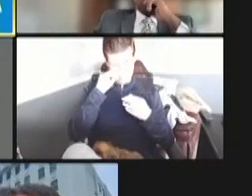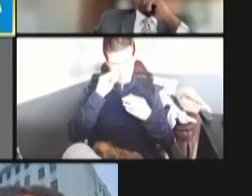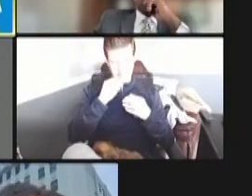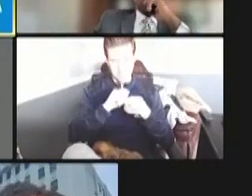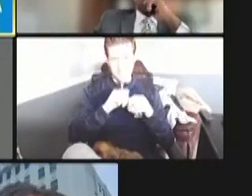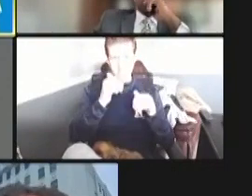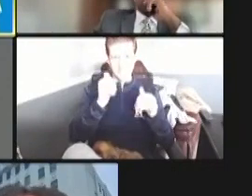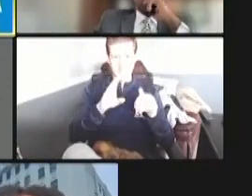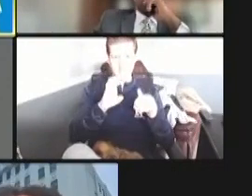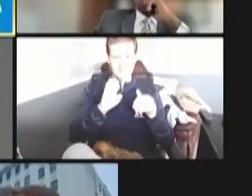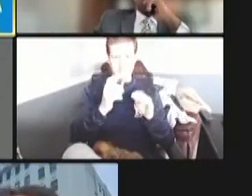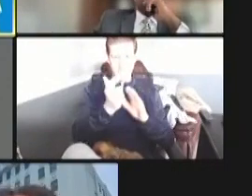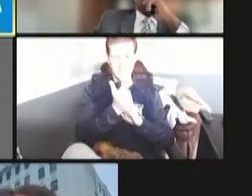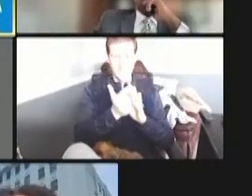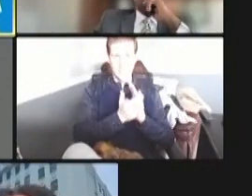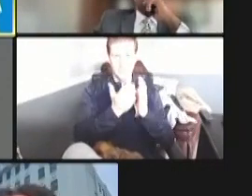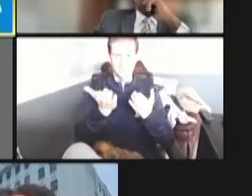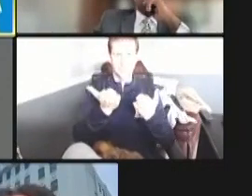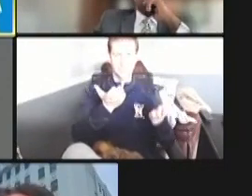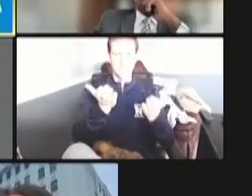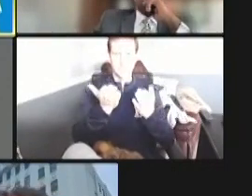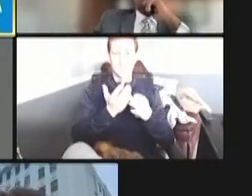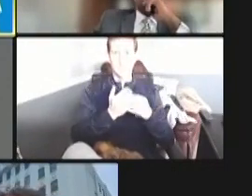could be legal services